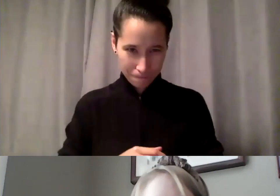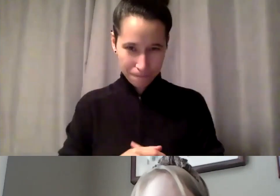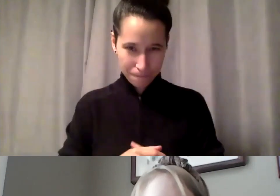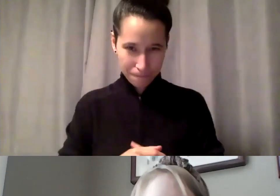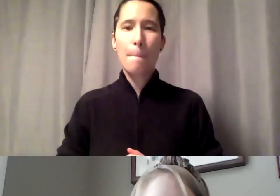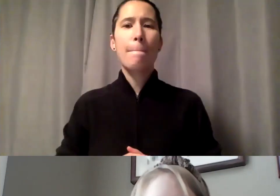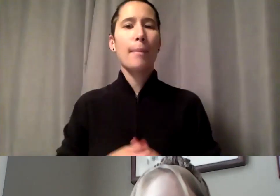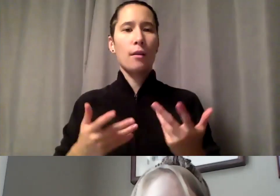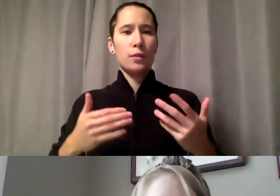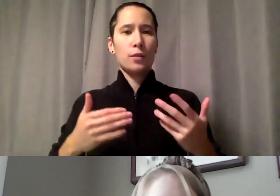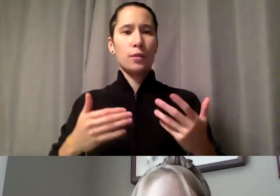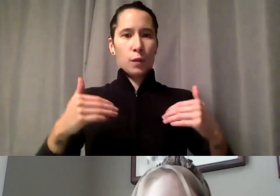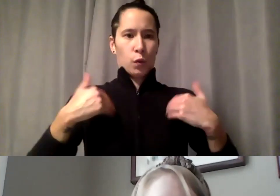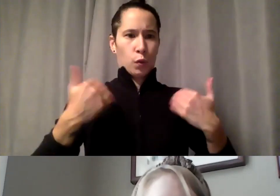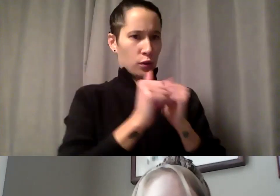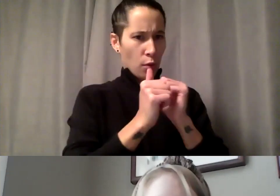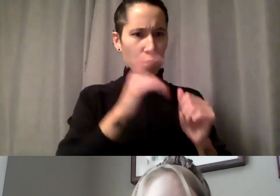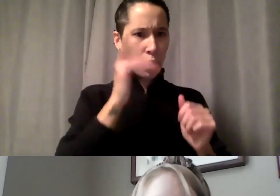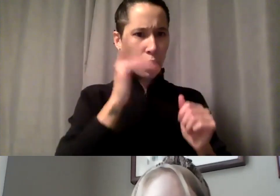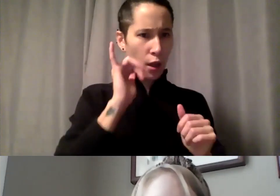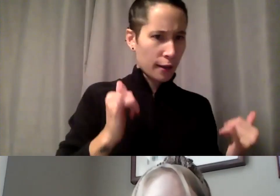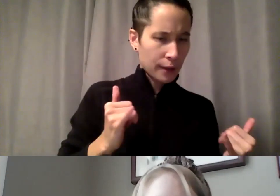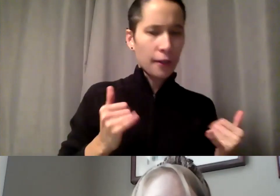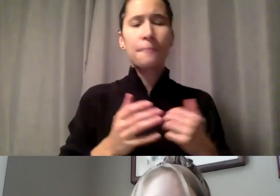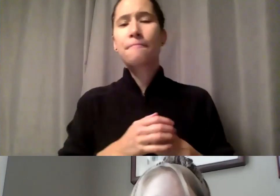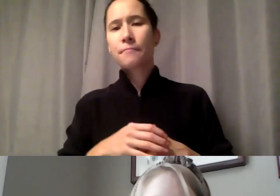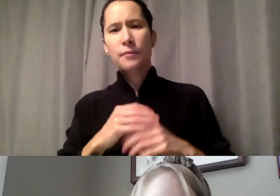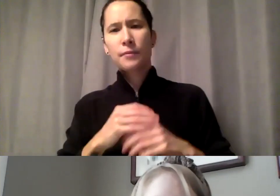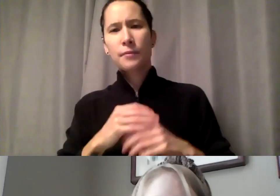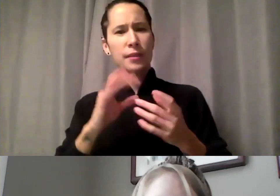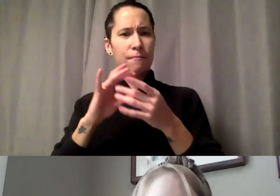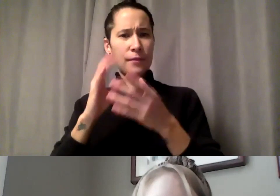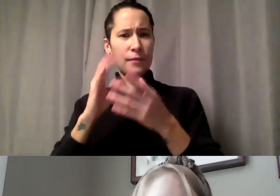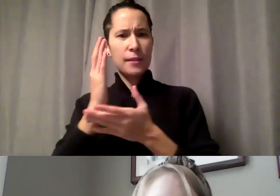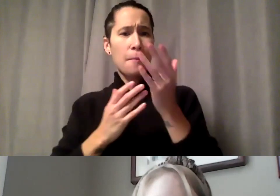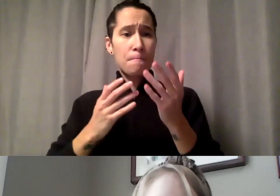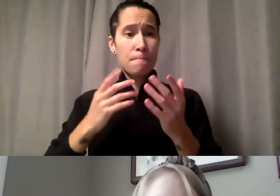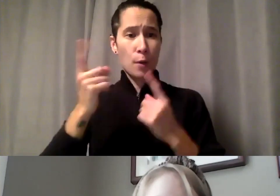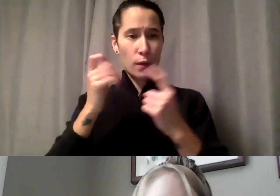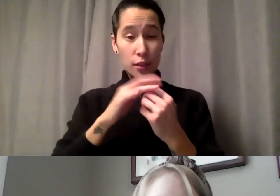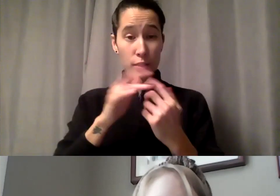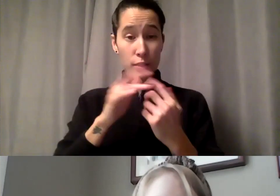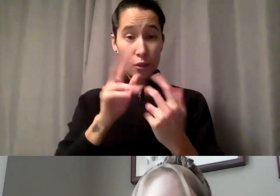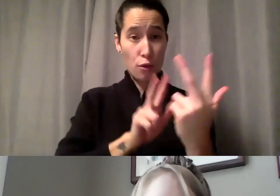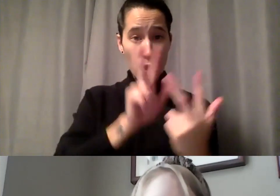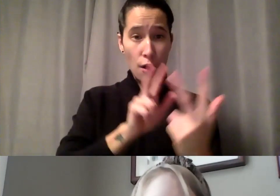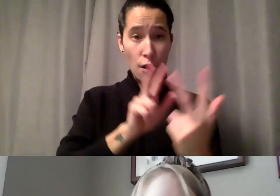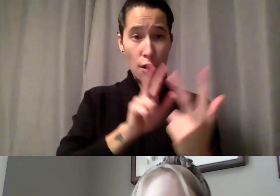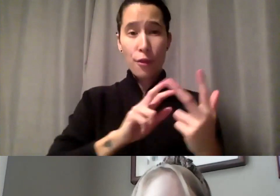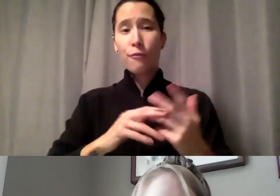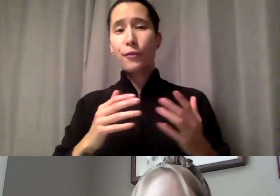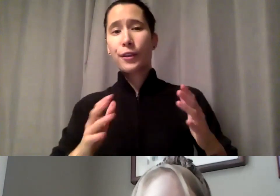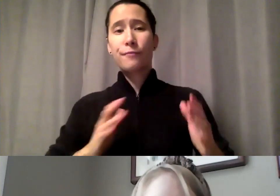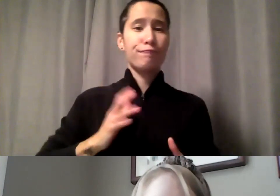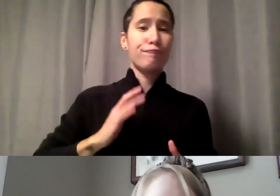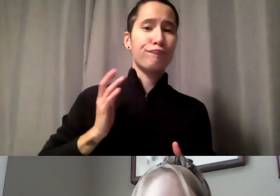should youth sport look like right now? So we've had some questions about, like, is 3-on-3 scrimmaging okay? What about contact sport? So can you just